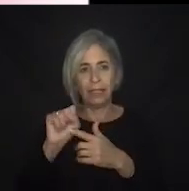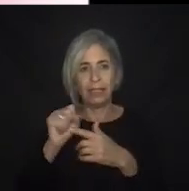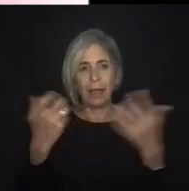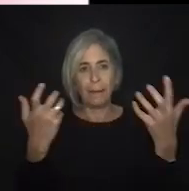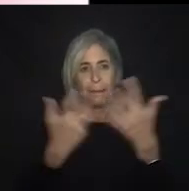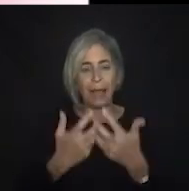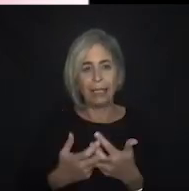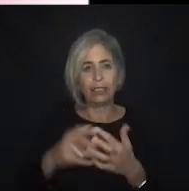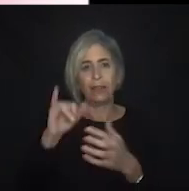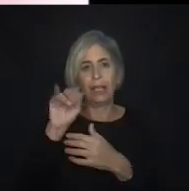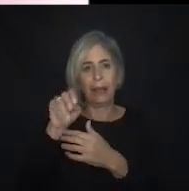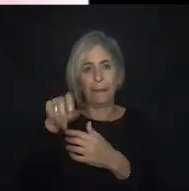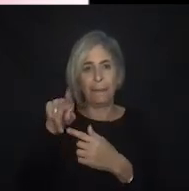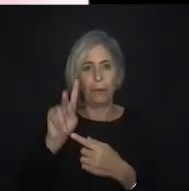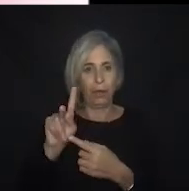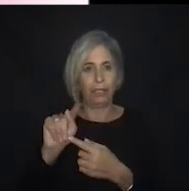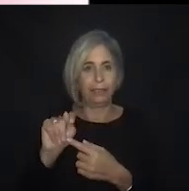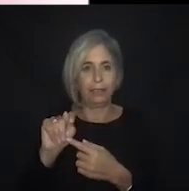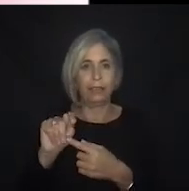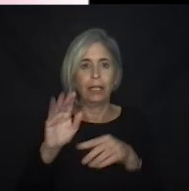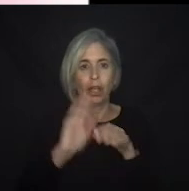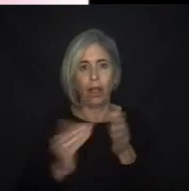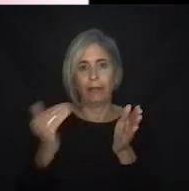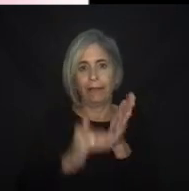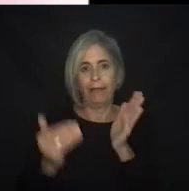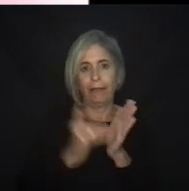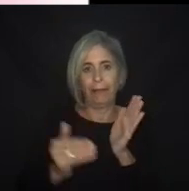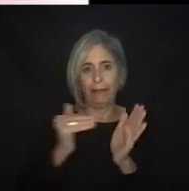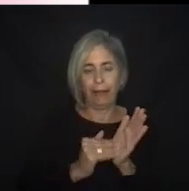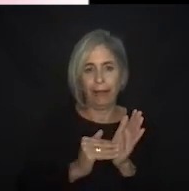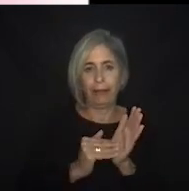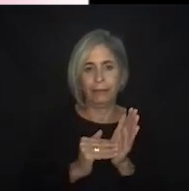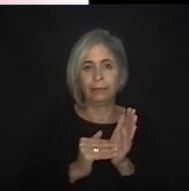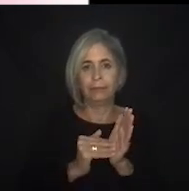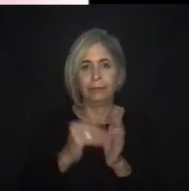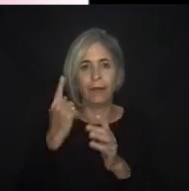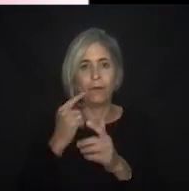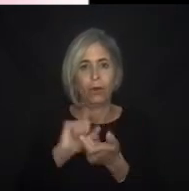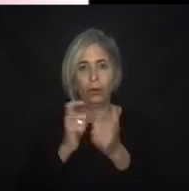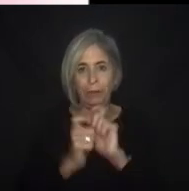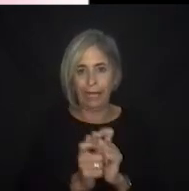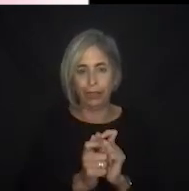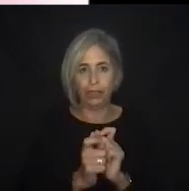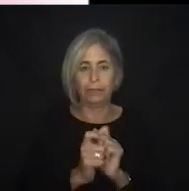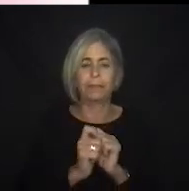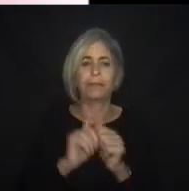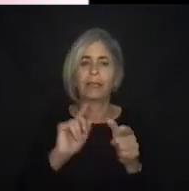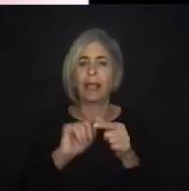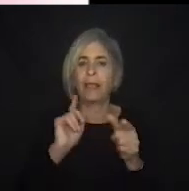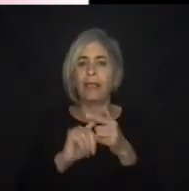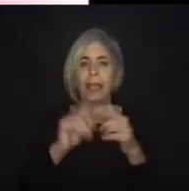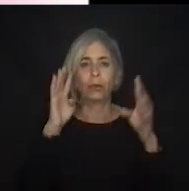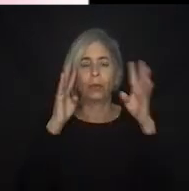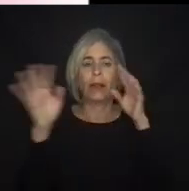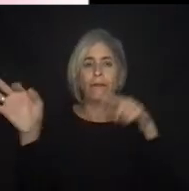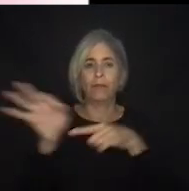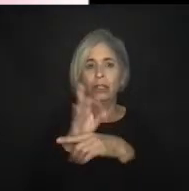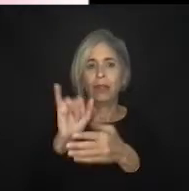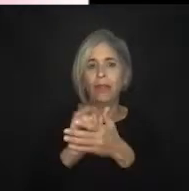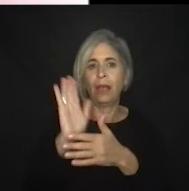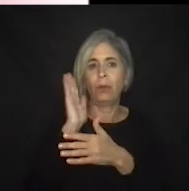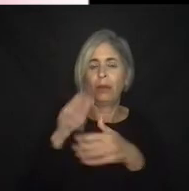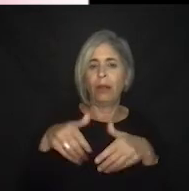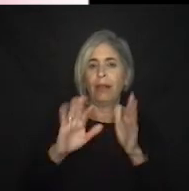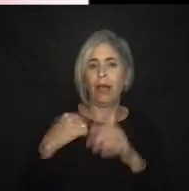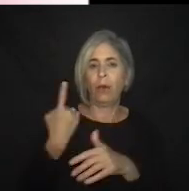repeatedly calling that update canvas function over and over for reanimation. Next, we're going to need to create a function that will